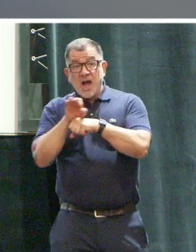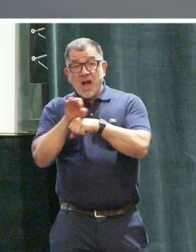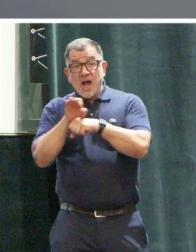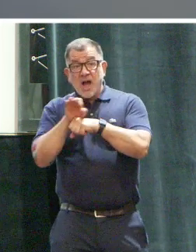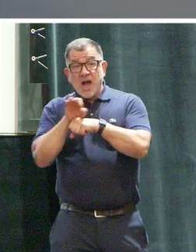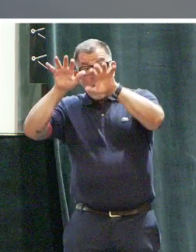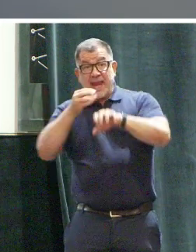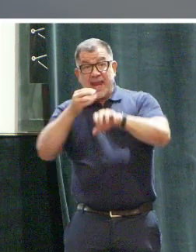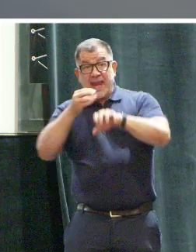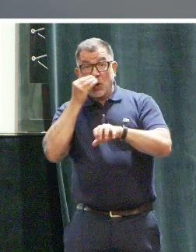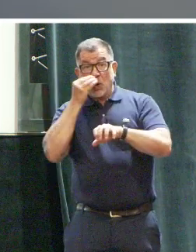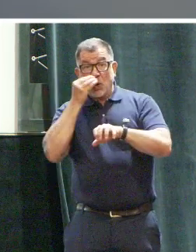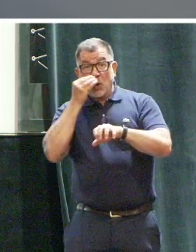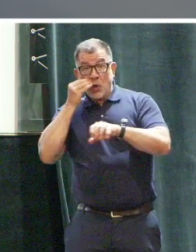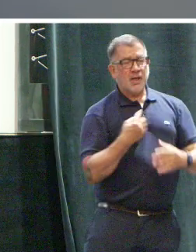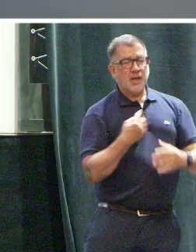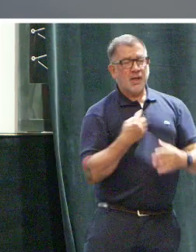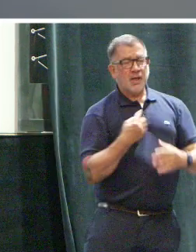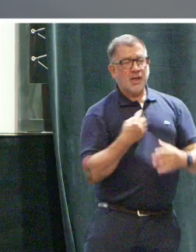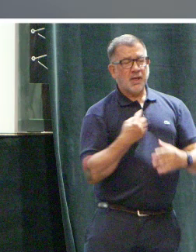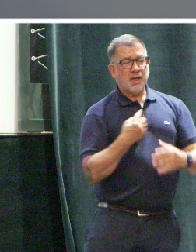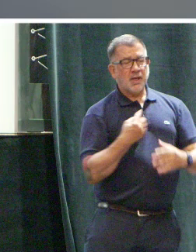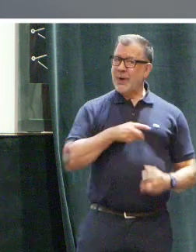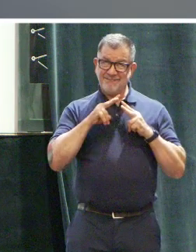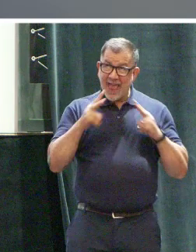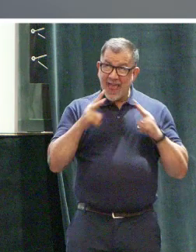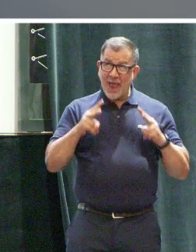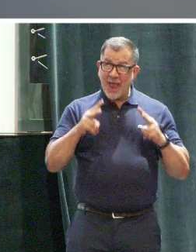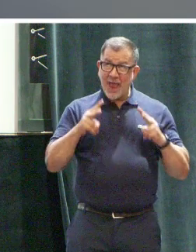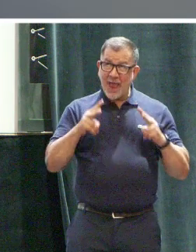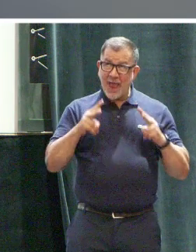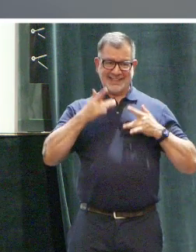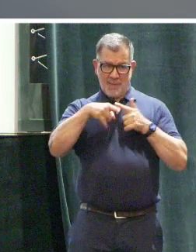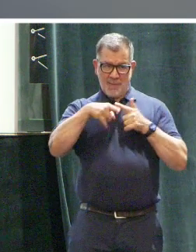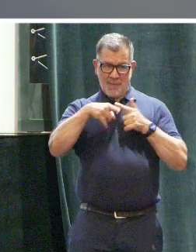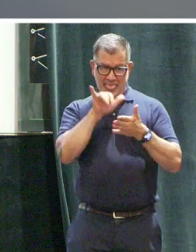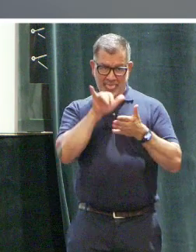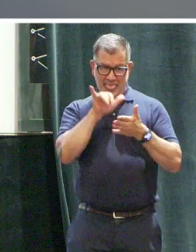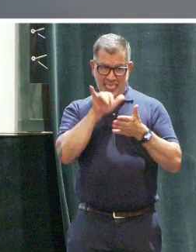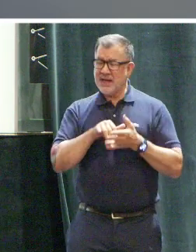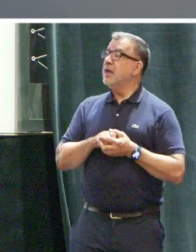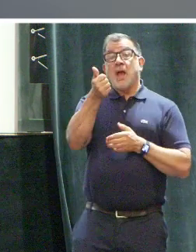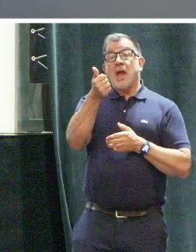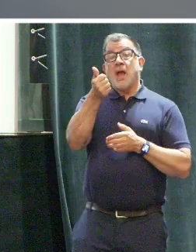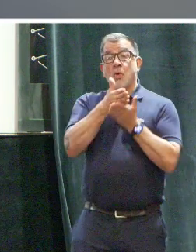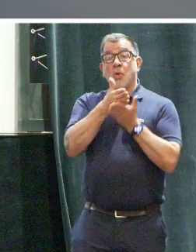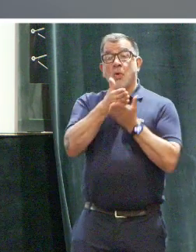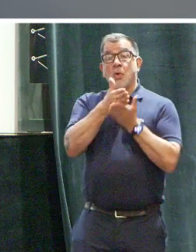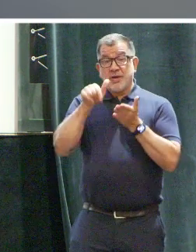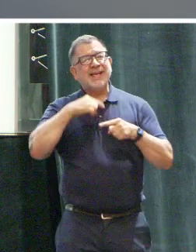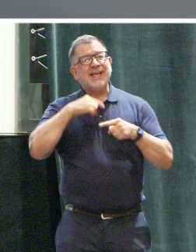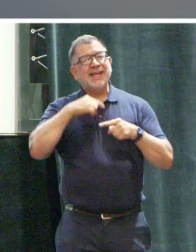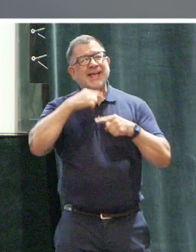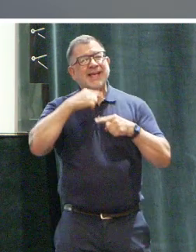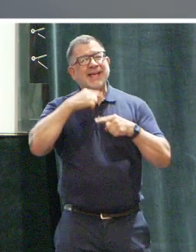gardens, which we are very excited about. The other half of the story here is habitat and